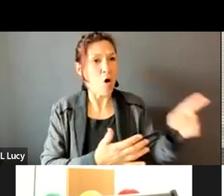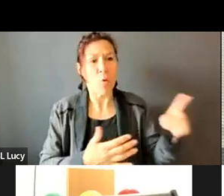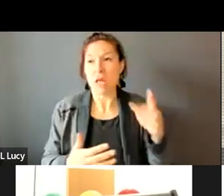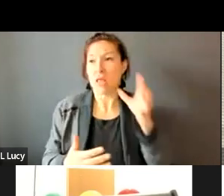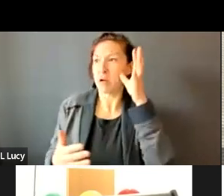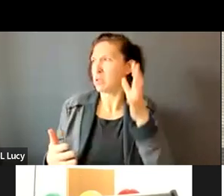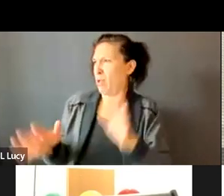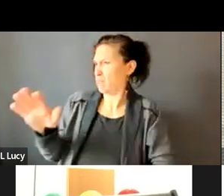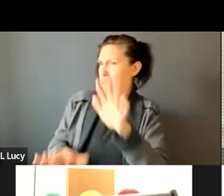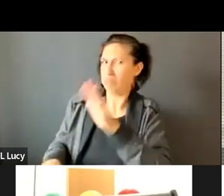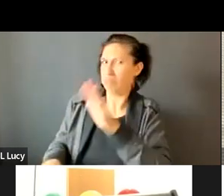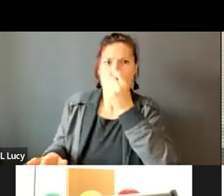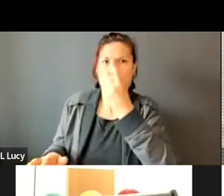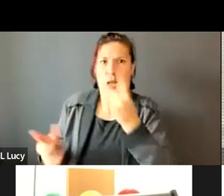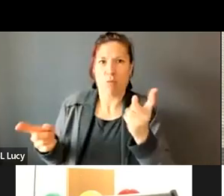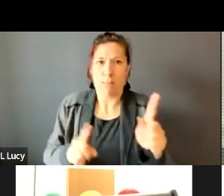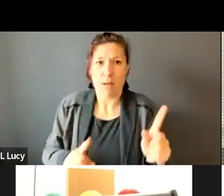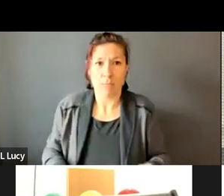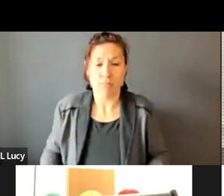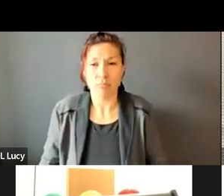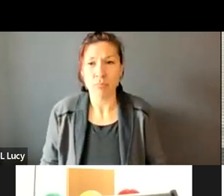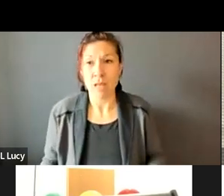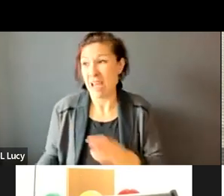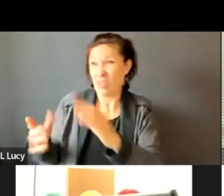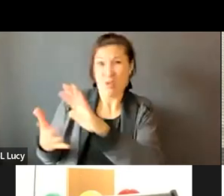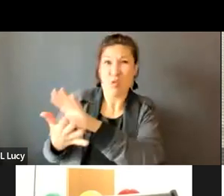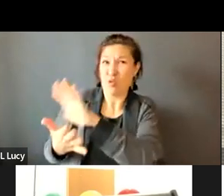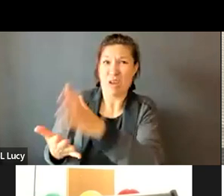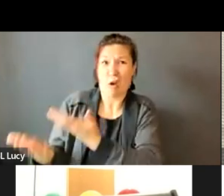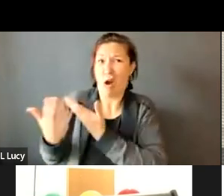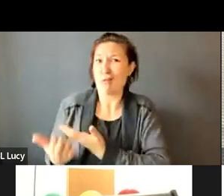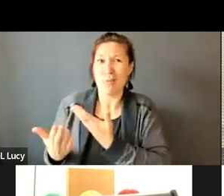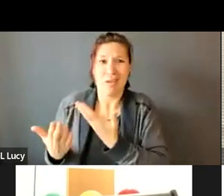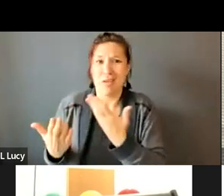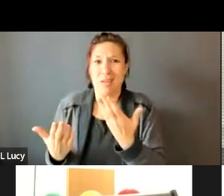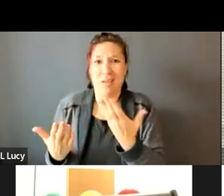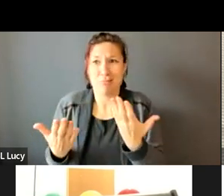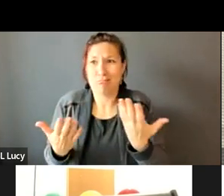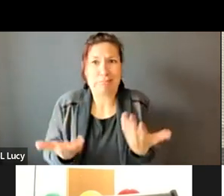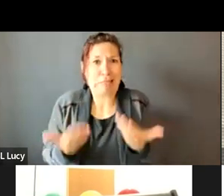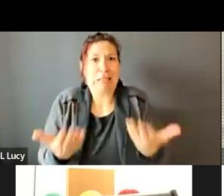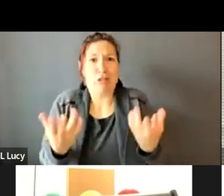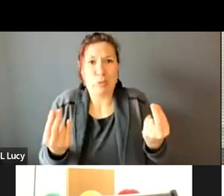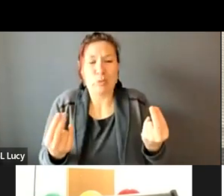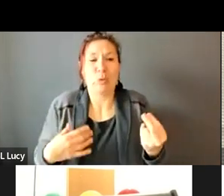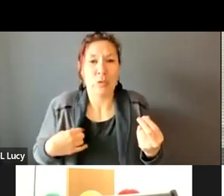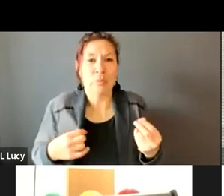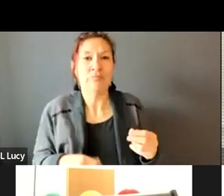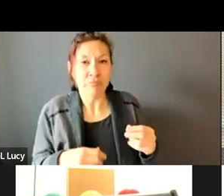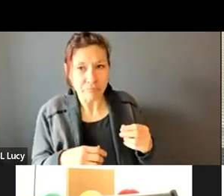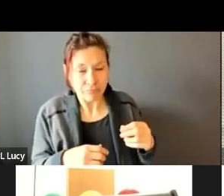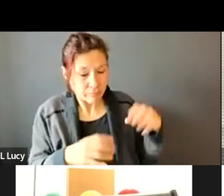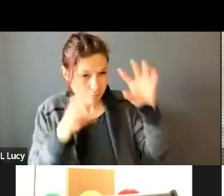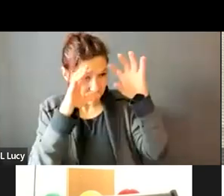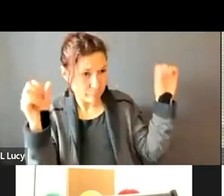offered me any you know yeah no I think it's I think it's um it's a good point one of the things I've actually been talking to Chief Kelton about in the student